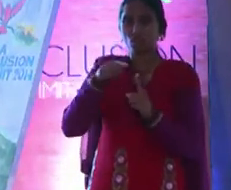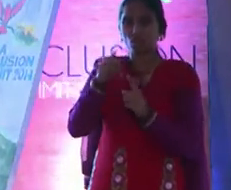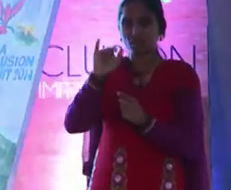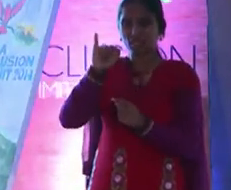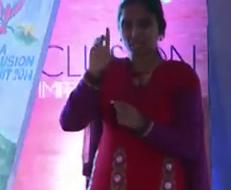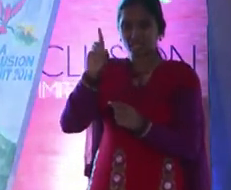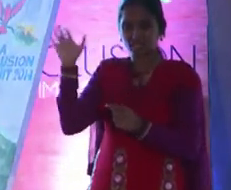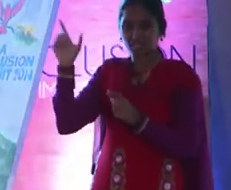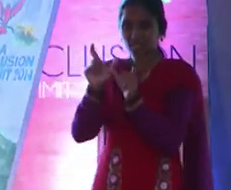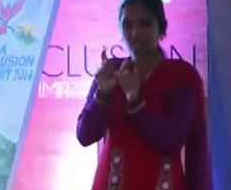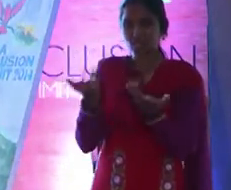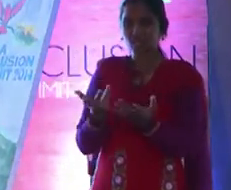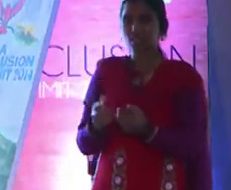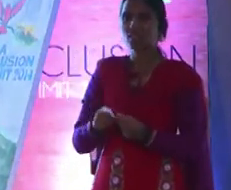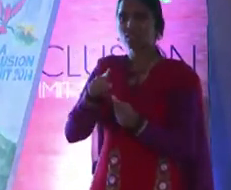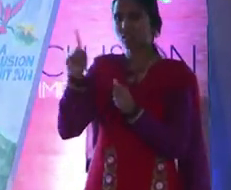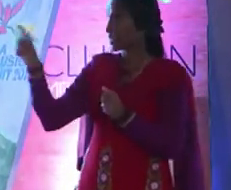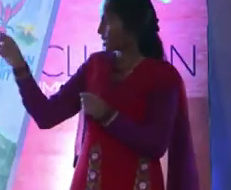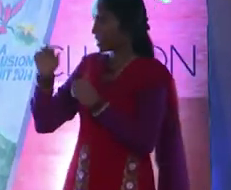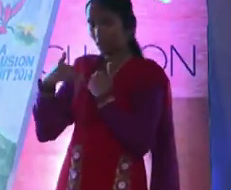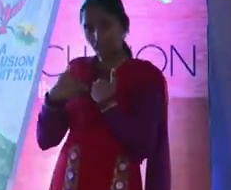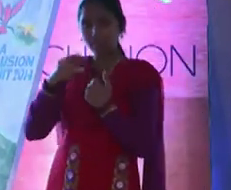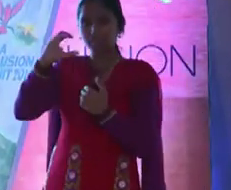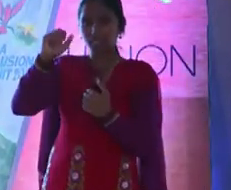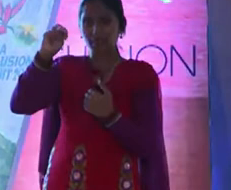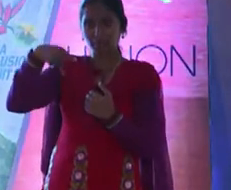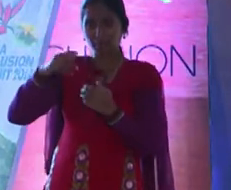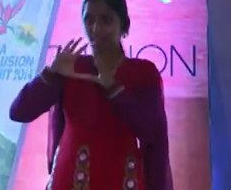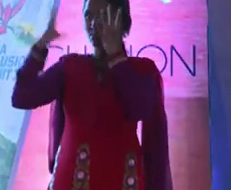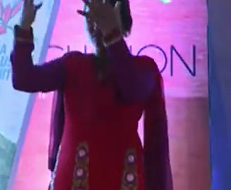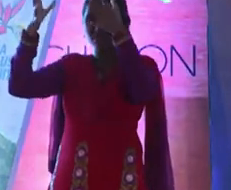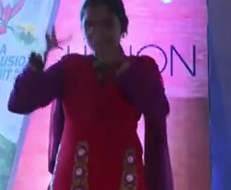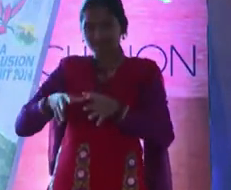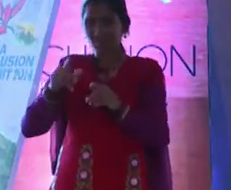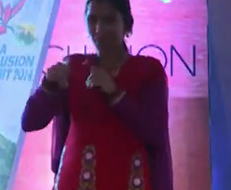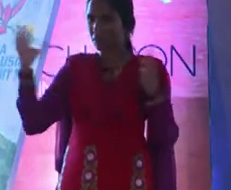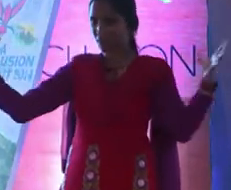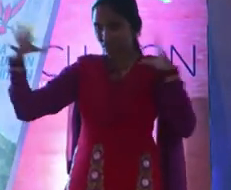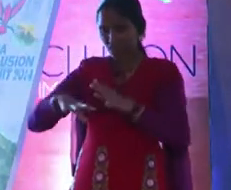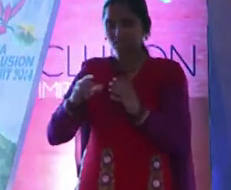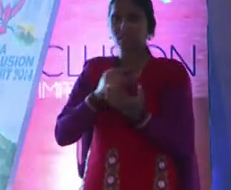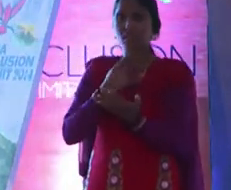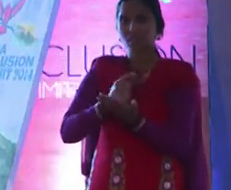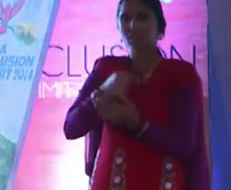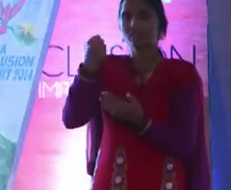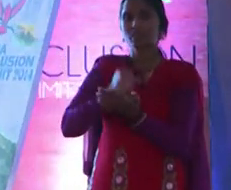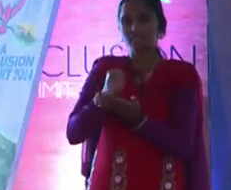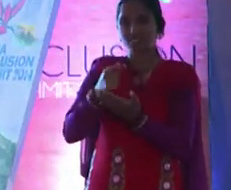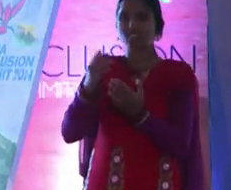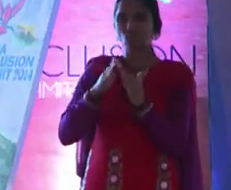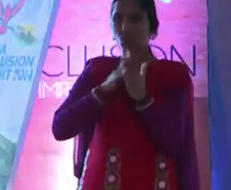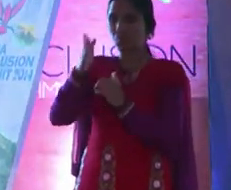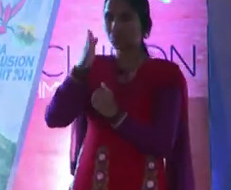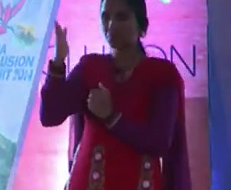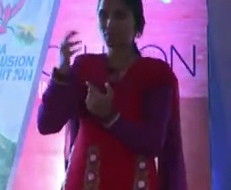in place, to hold the camps where the Universal IDs would be issued to persons with disabilities. It is there where